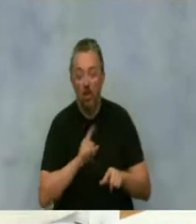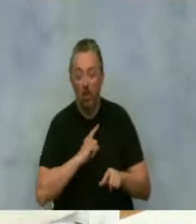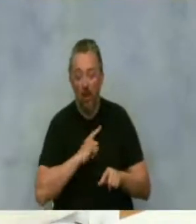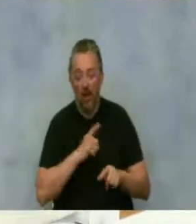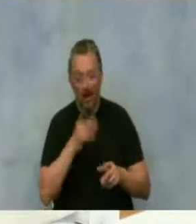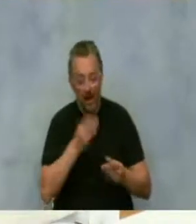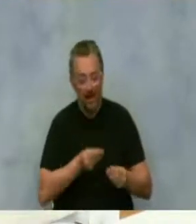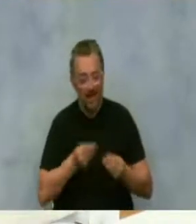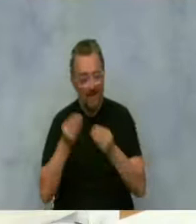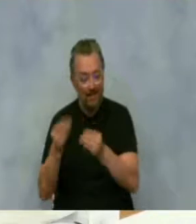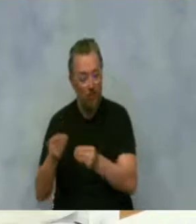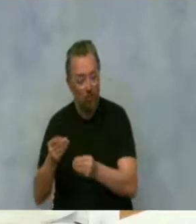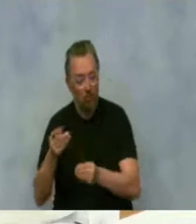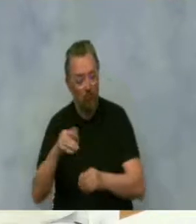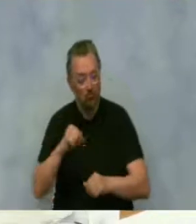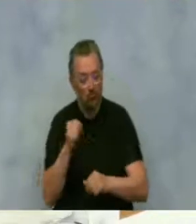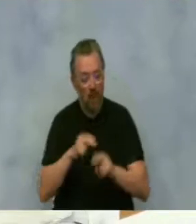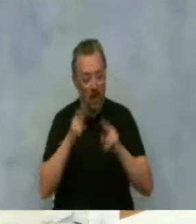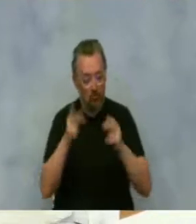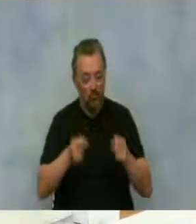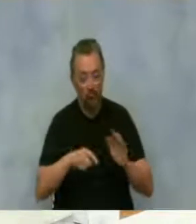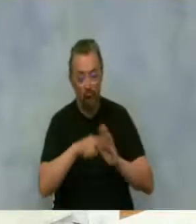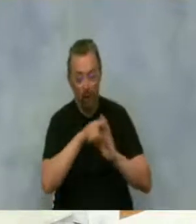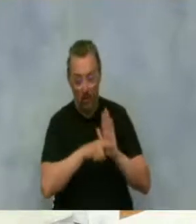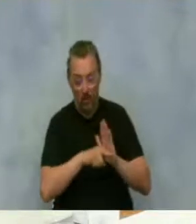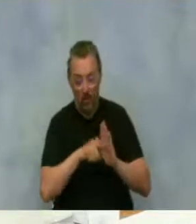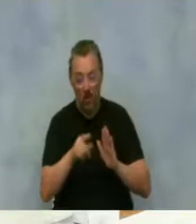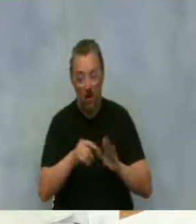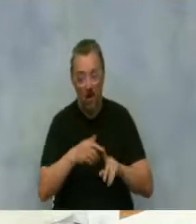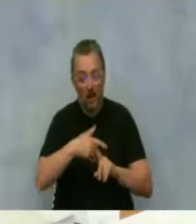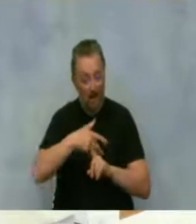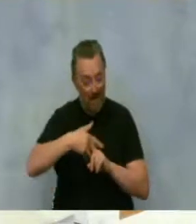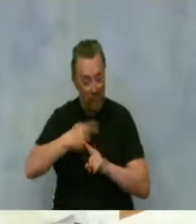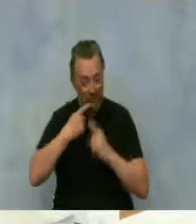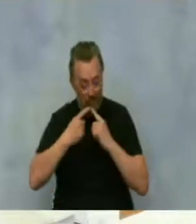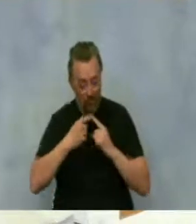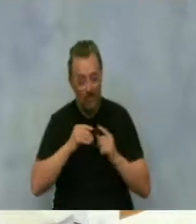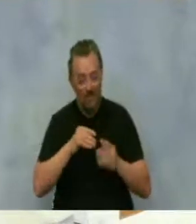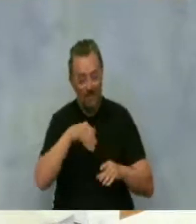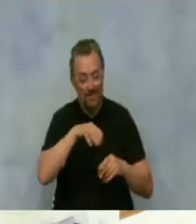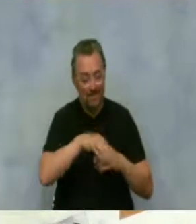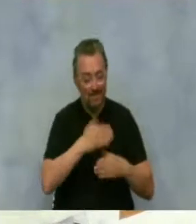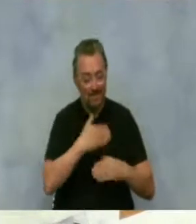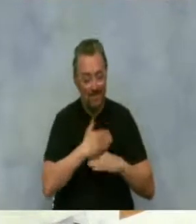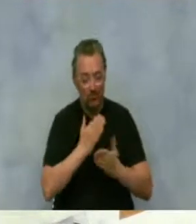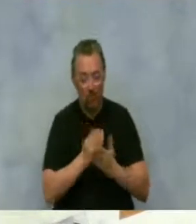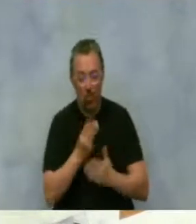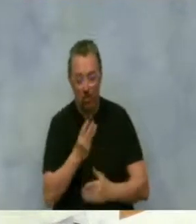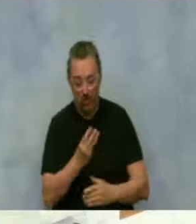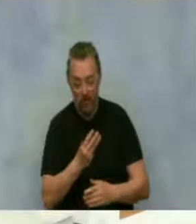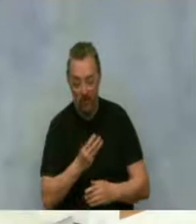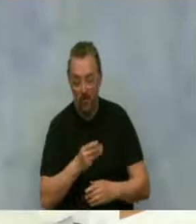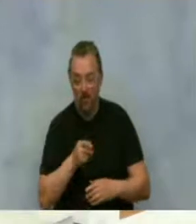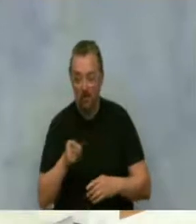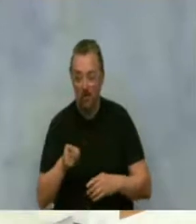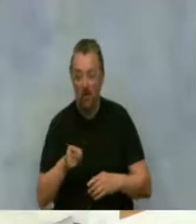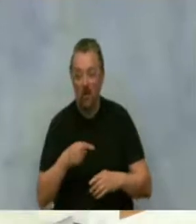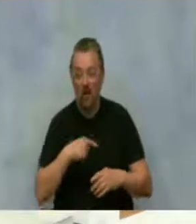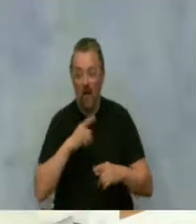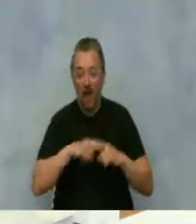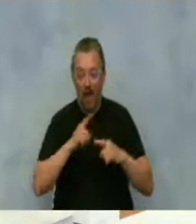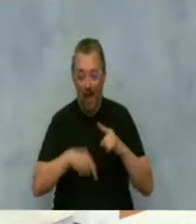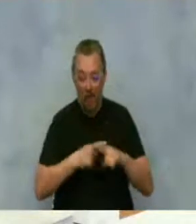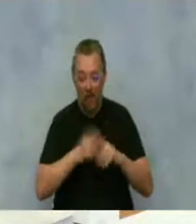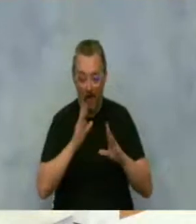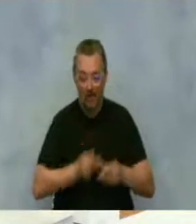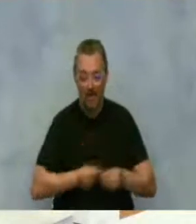Housing Regulator. The background is noted in section 3 of the report. Each year, local authorities are required to submit an annual